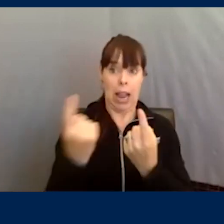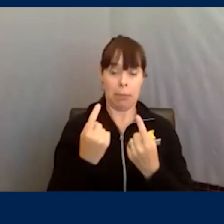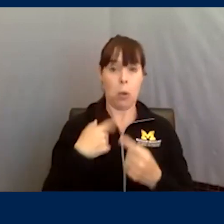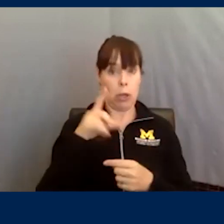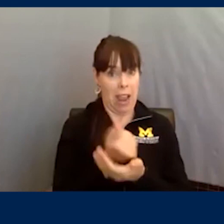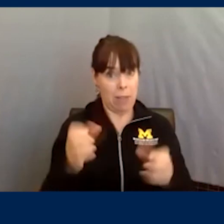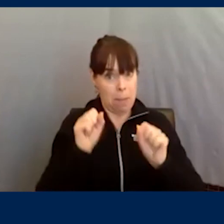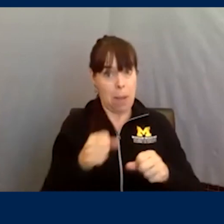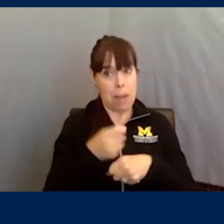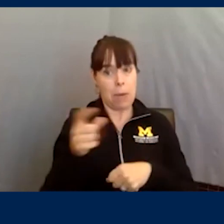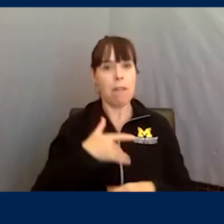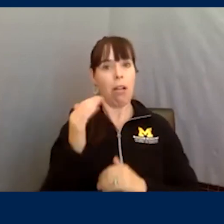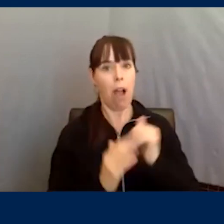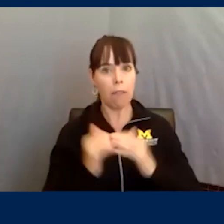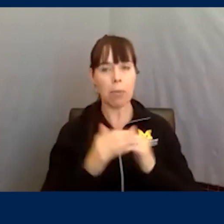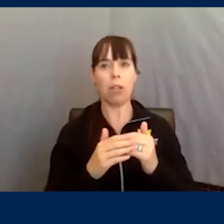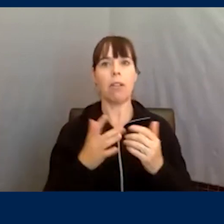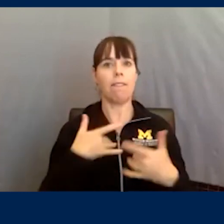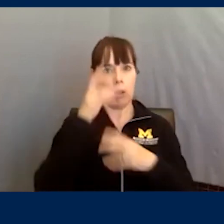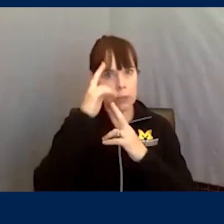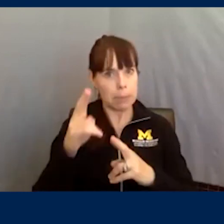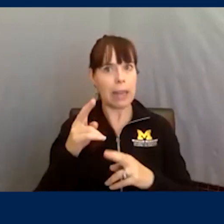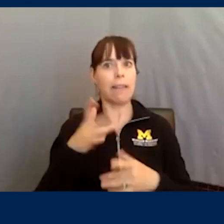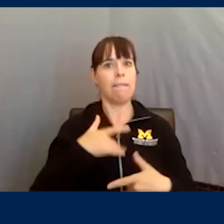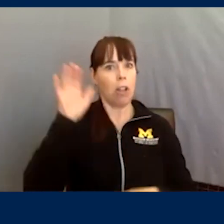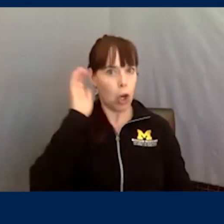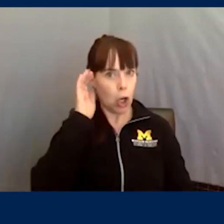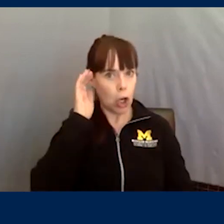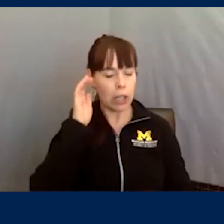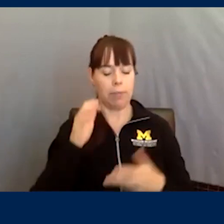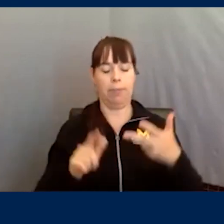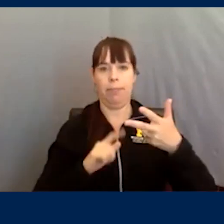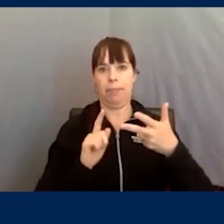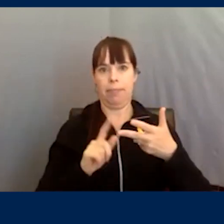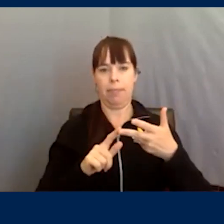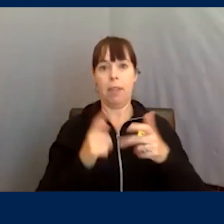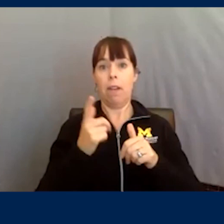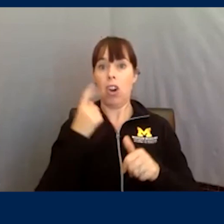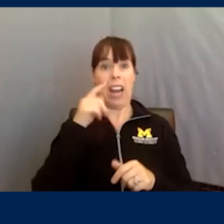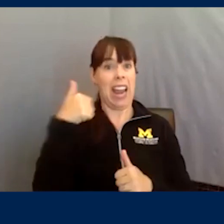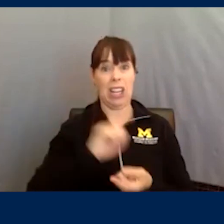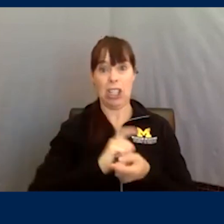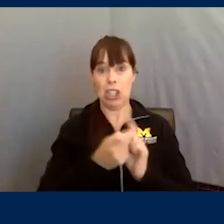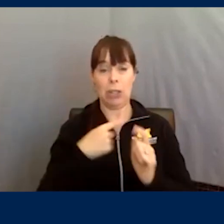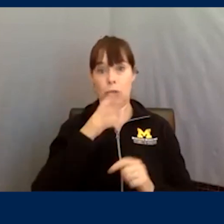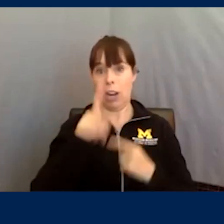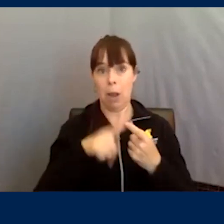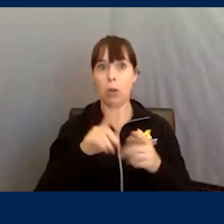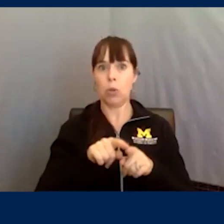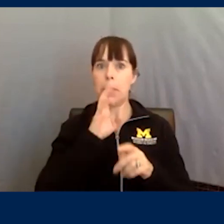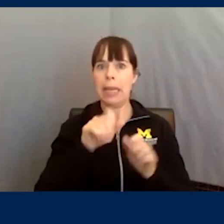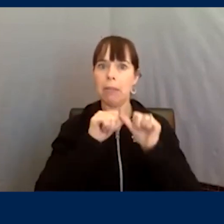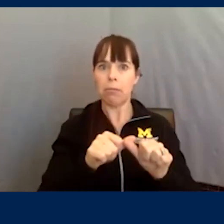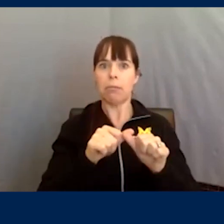to make them feel comfortable, respected, and heard? And finally, for any change that we're talking about to be